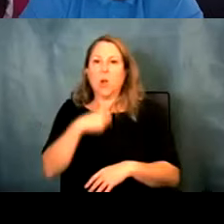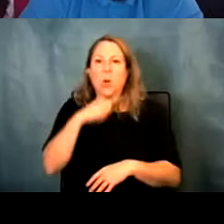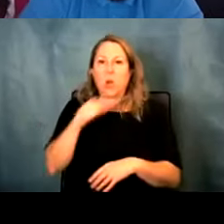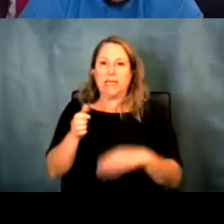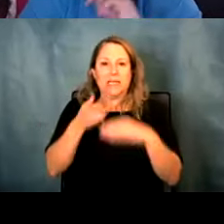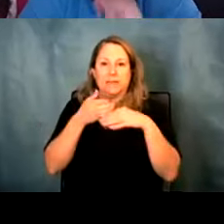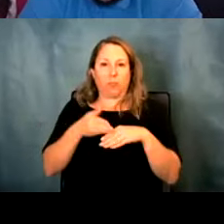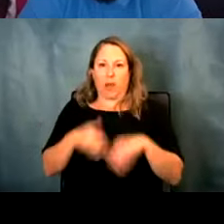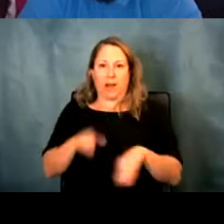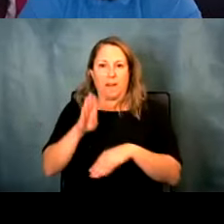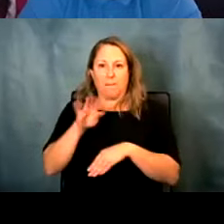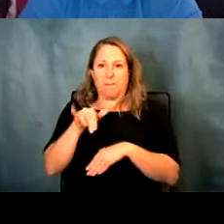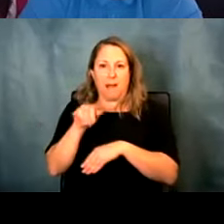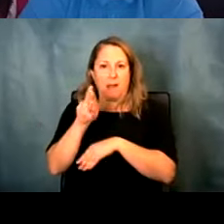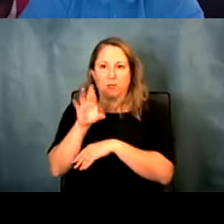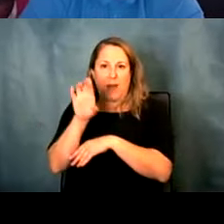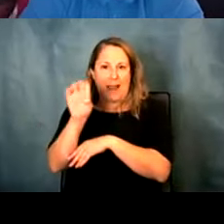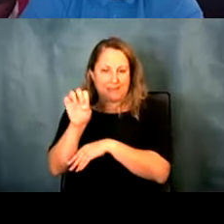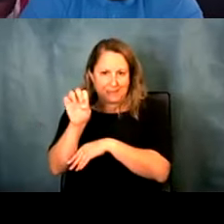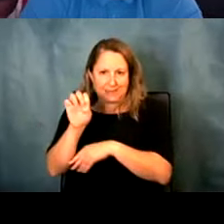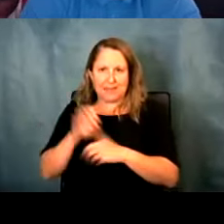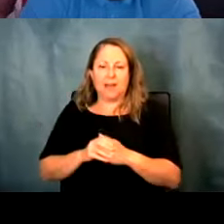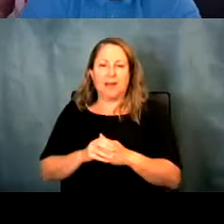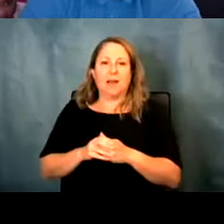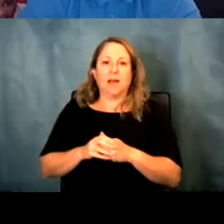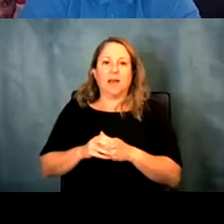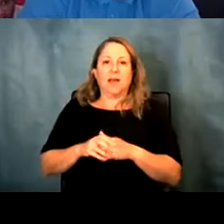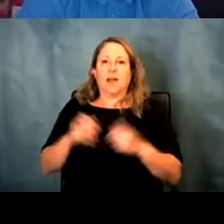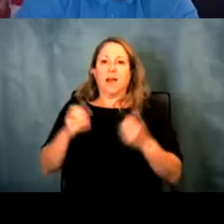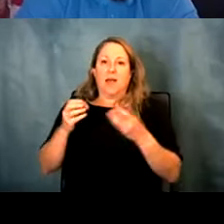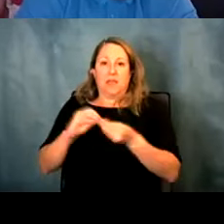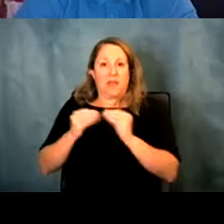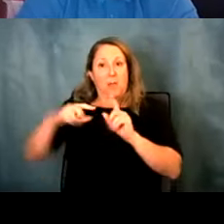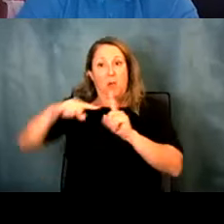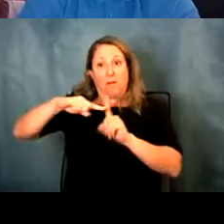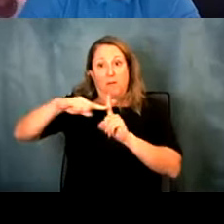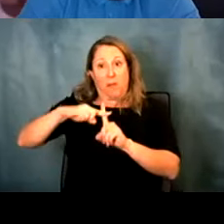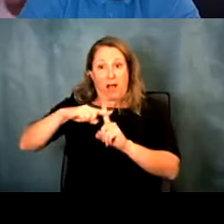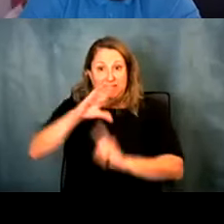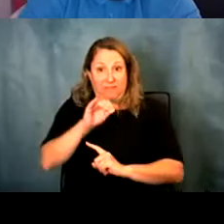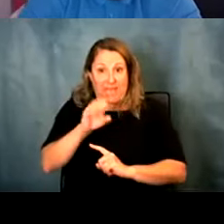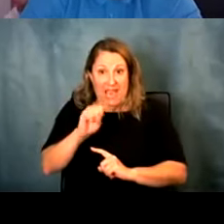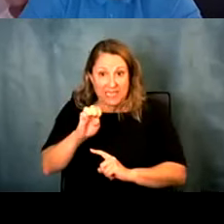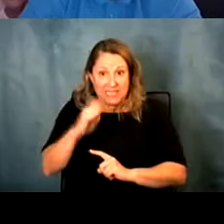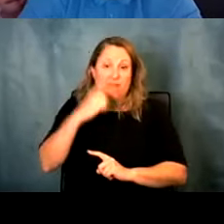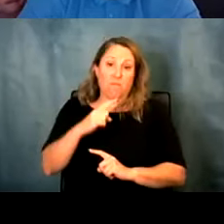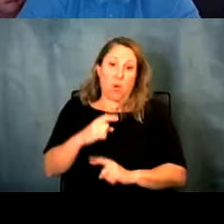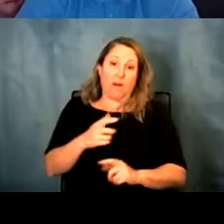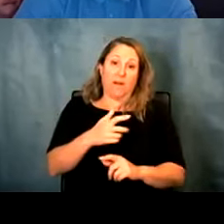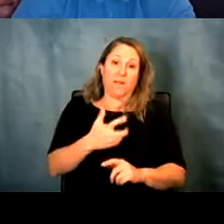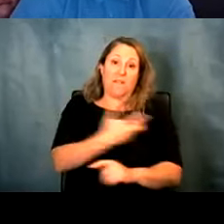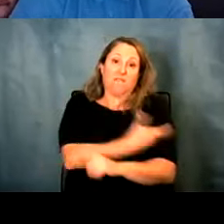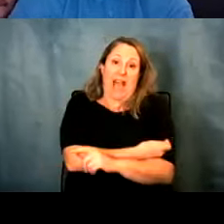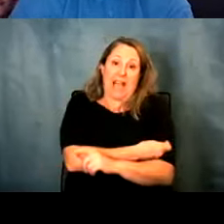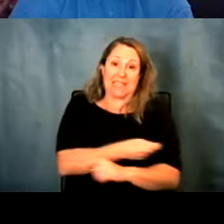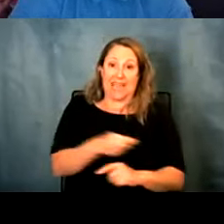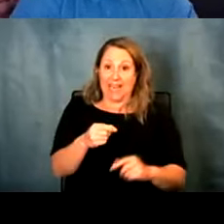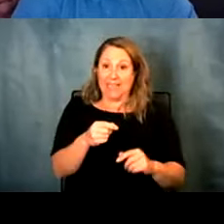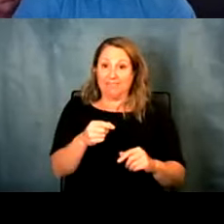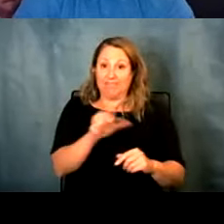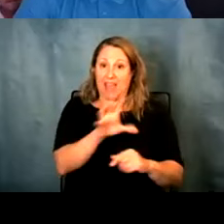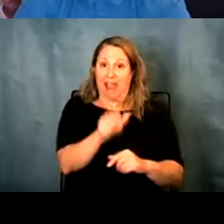race and ethnicity. So in terms of like the number of positive cases among vaccinated African Americans, we don't have that